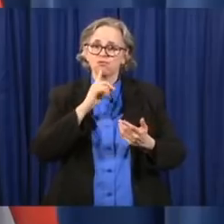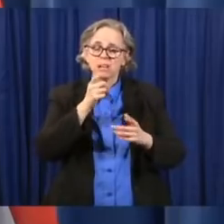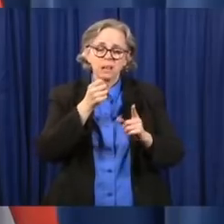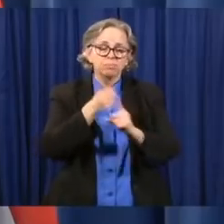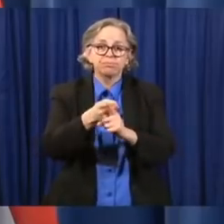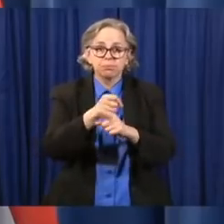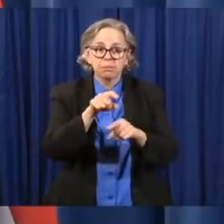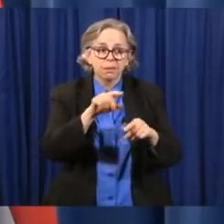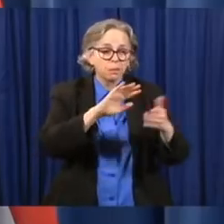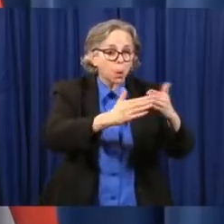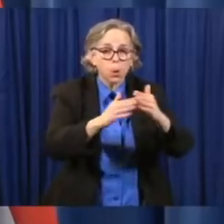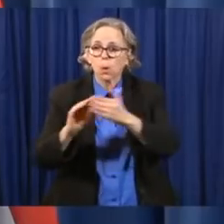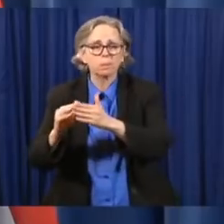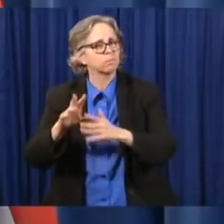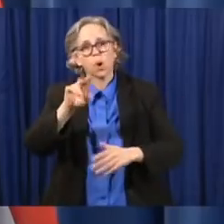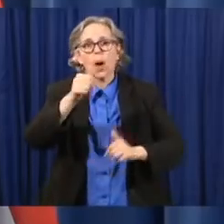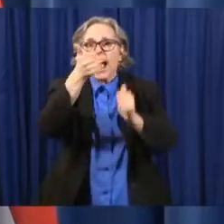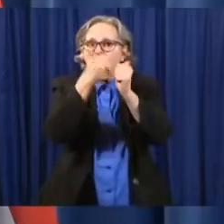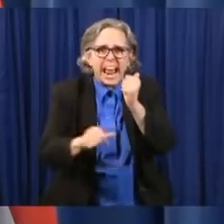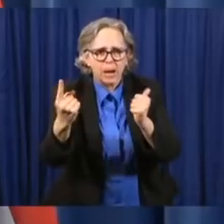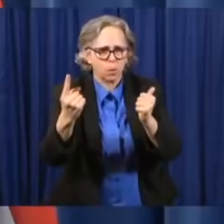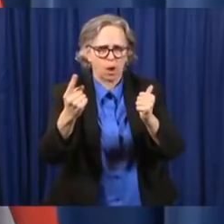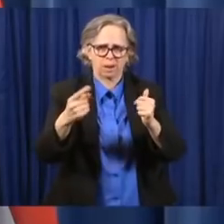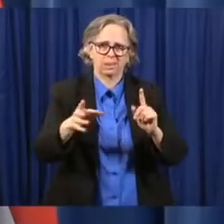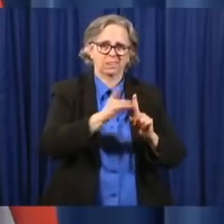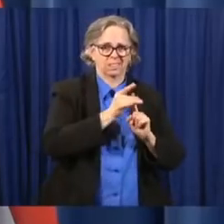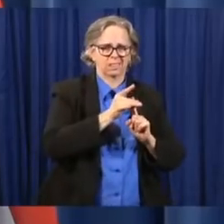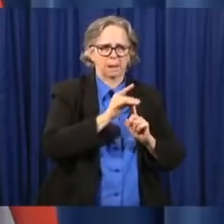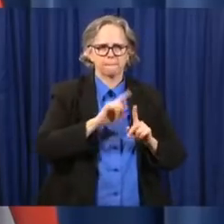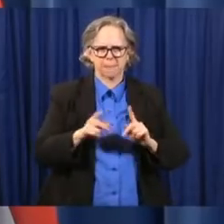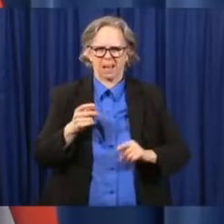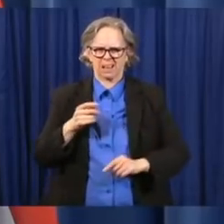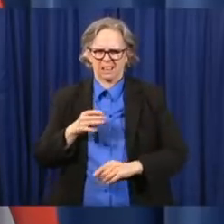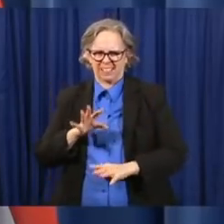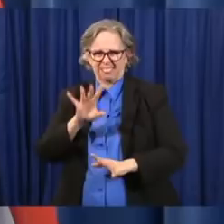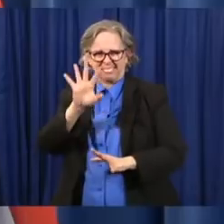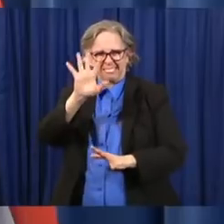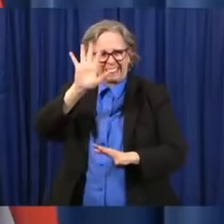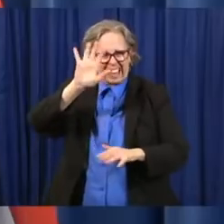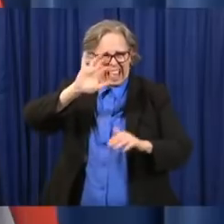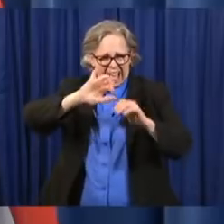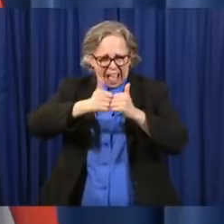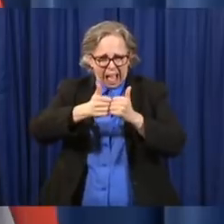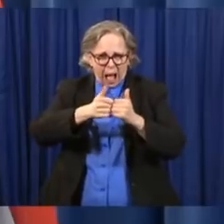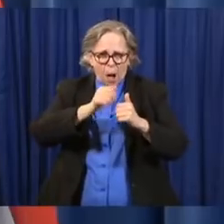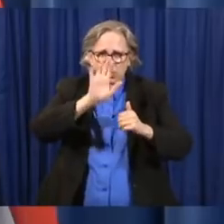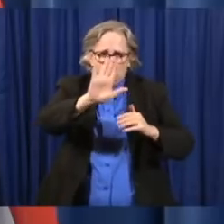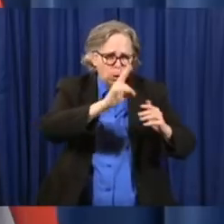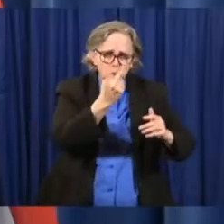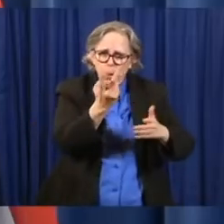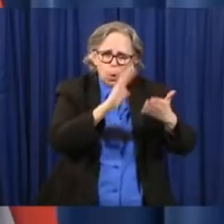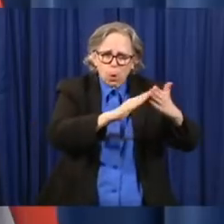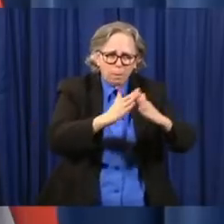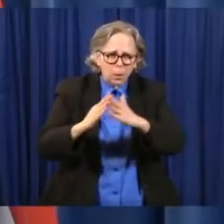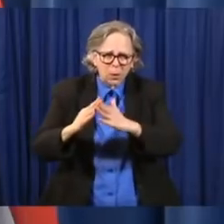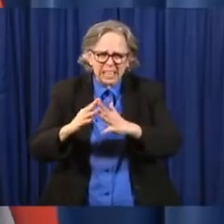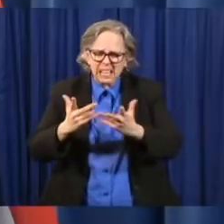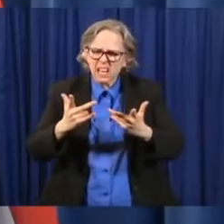it, but its impact certainly can be